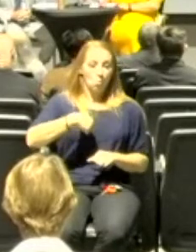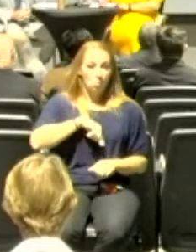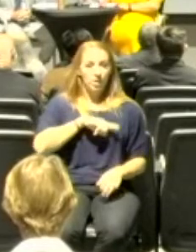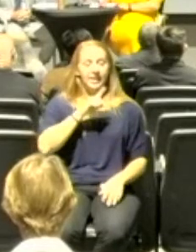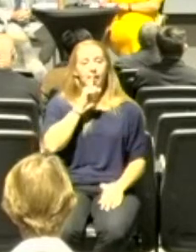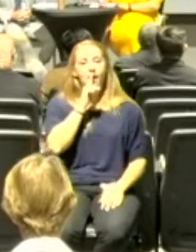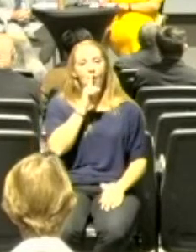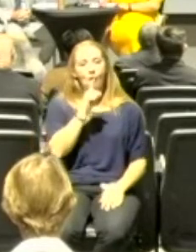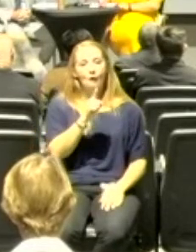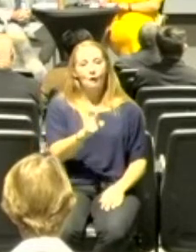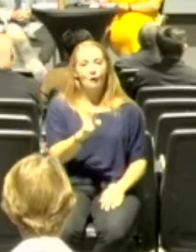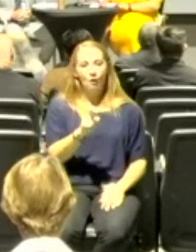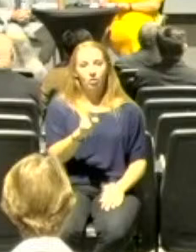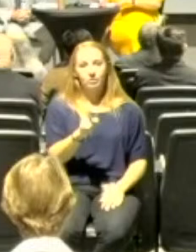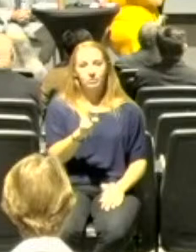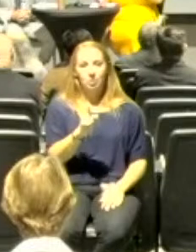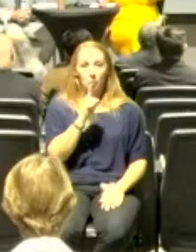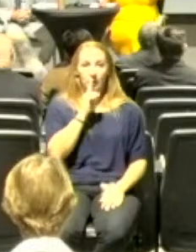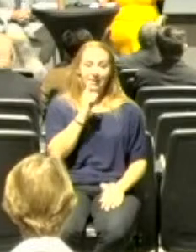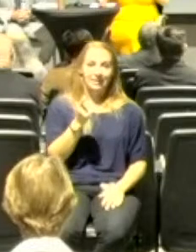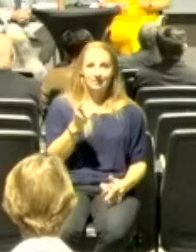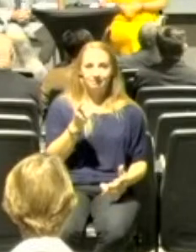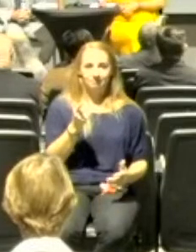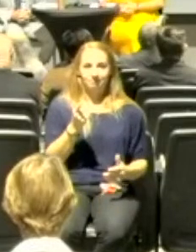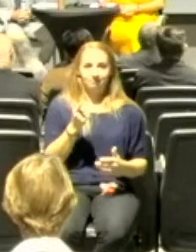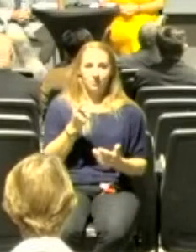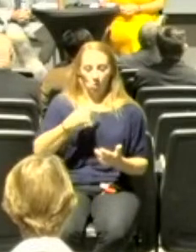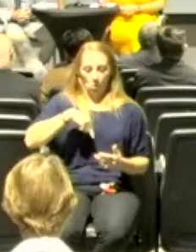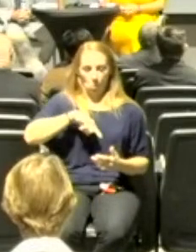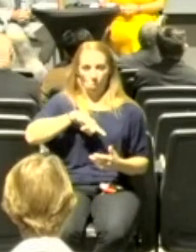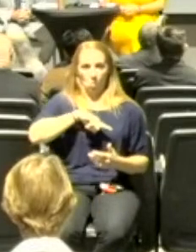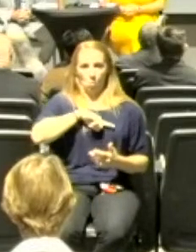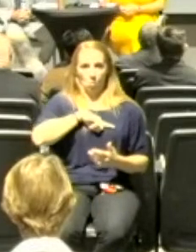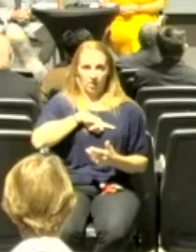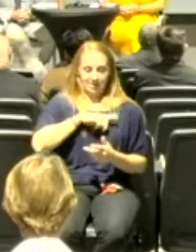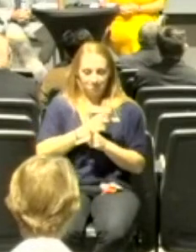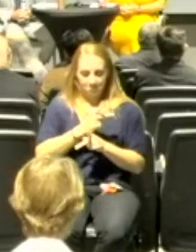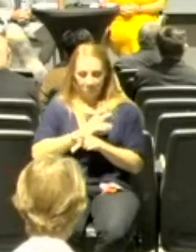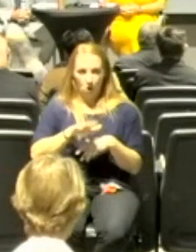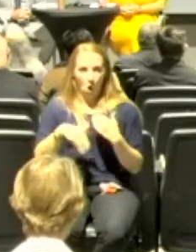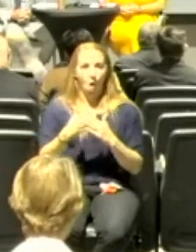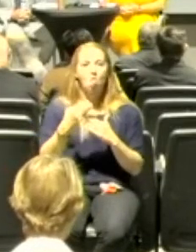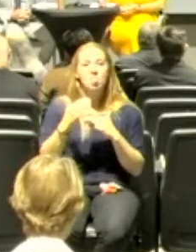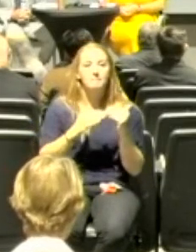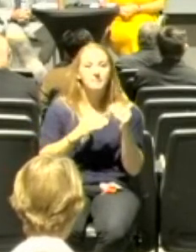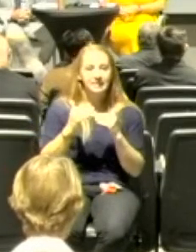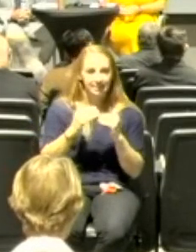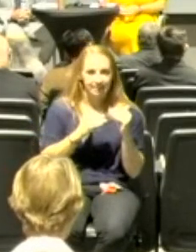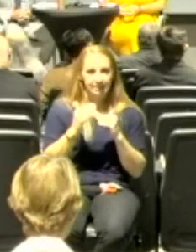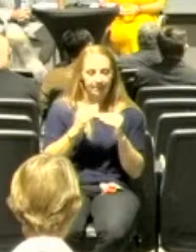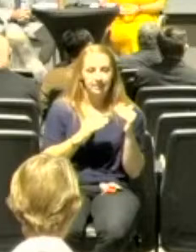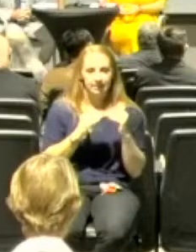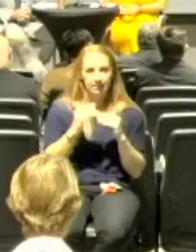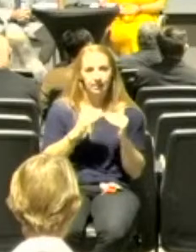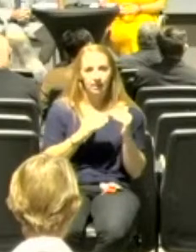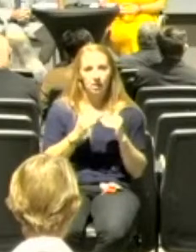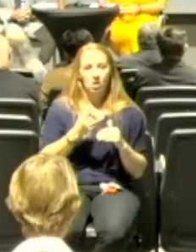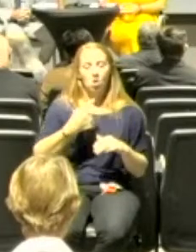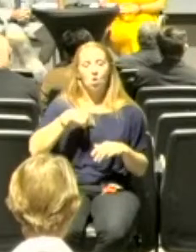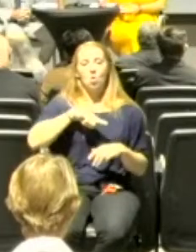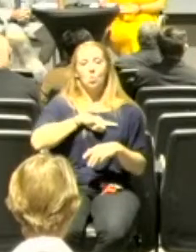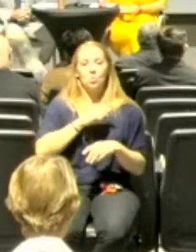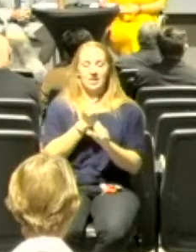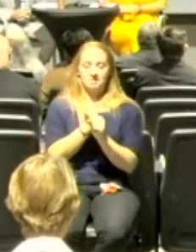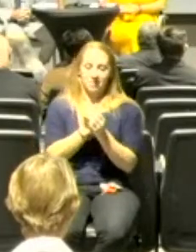fact the gatekeepers of all buildings that we all sit and teach and enjoy. We all ensure